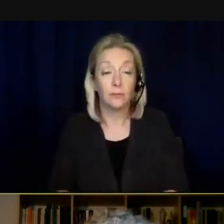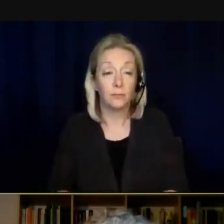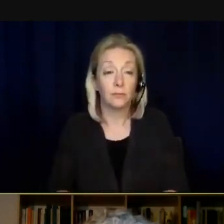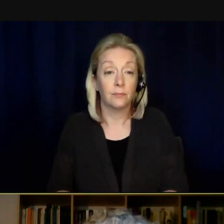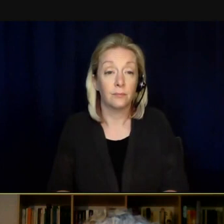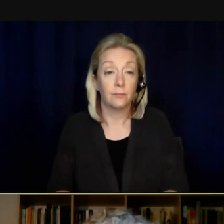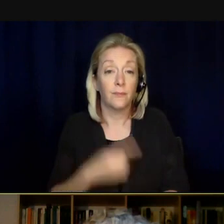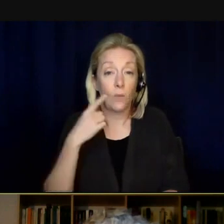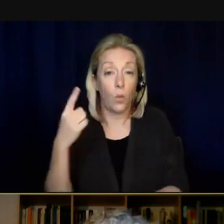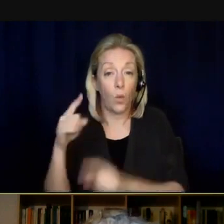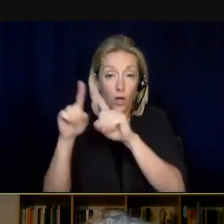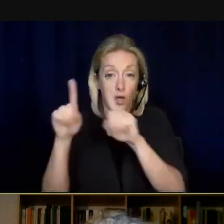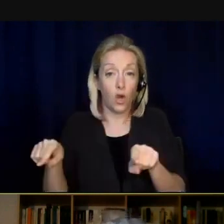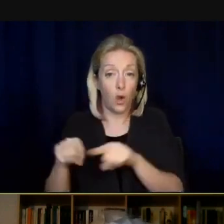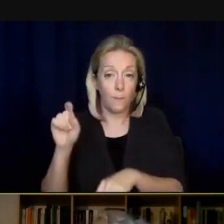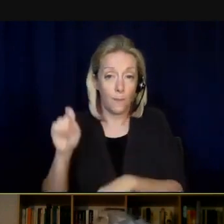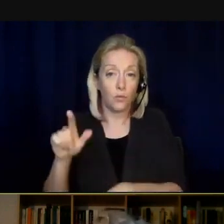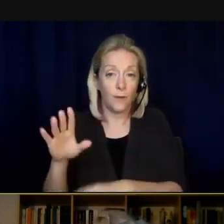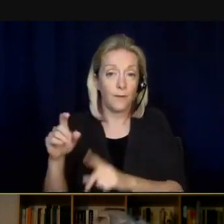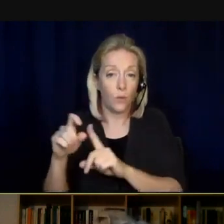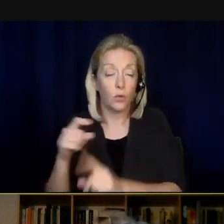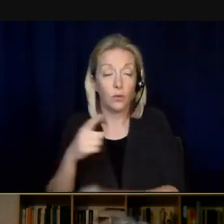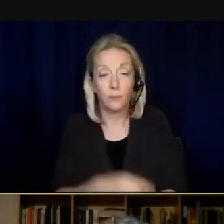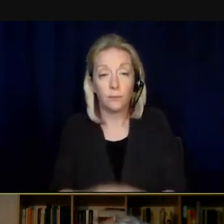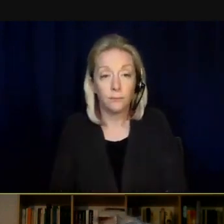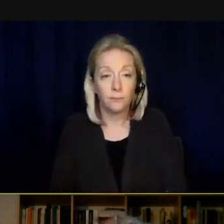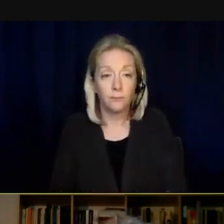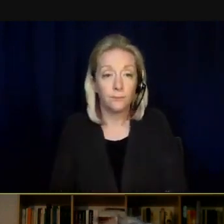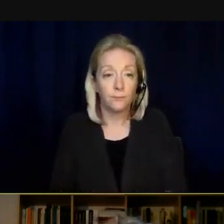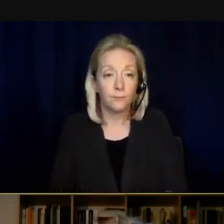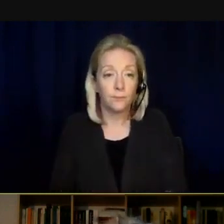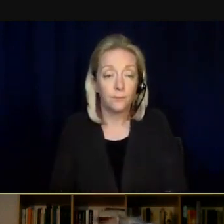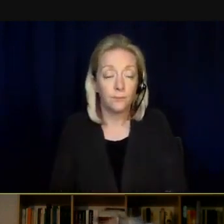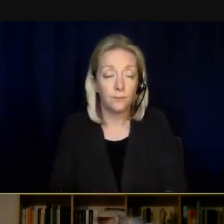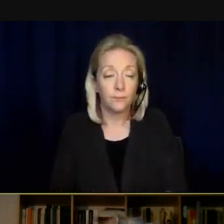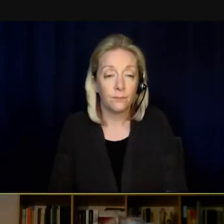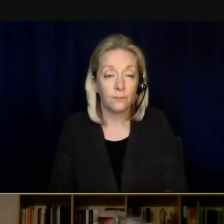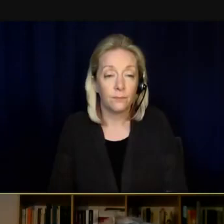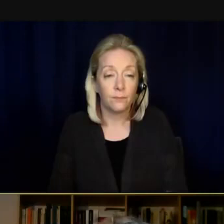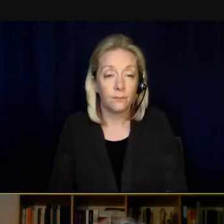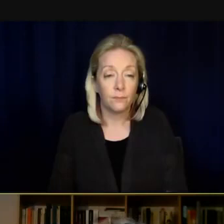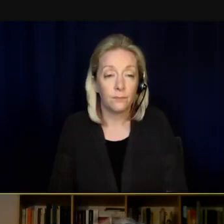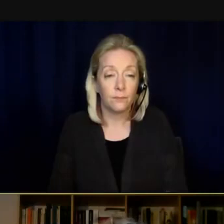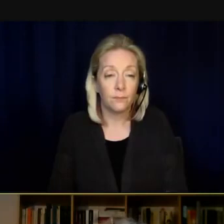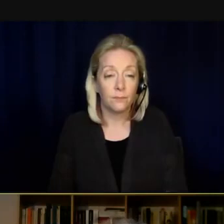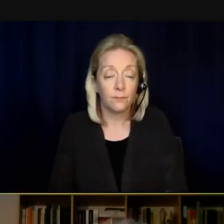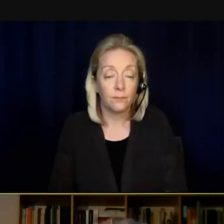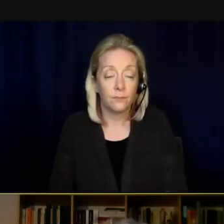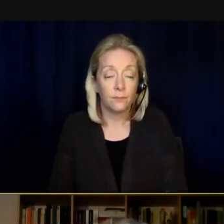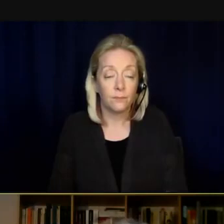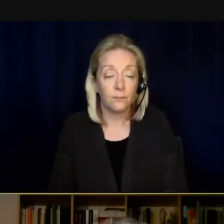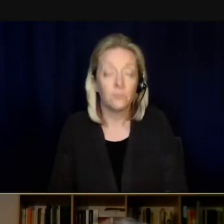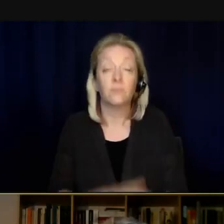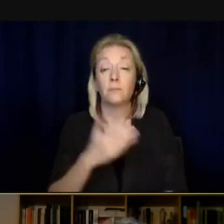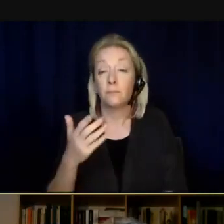to build a card. So I'm just going to show you a few of the words. You have several options. You can do